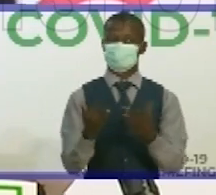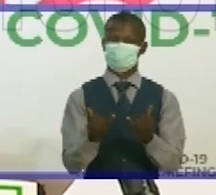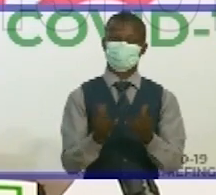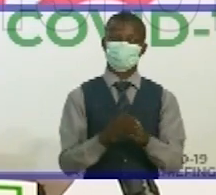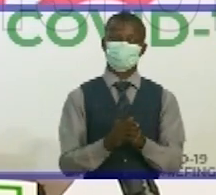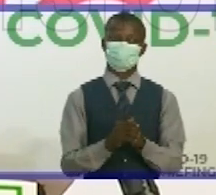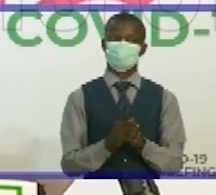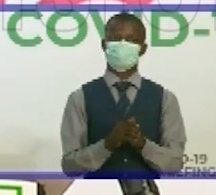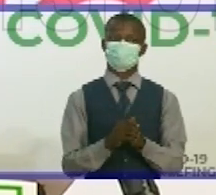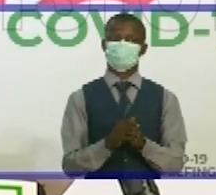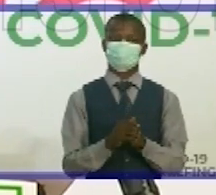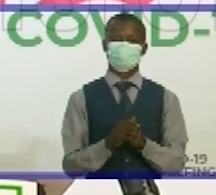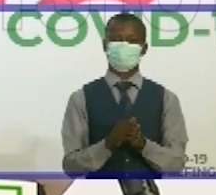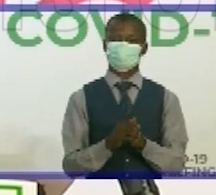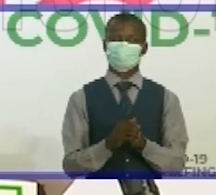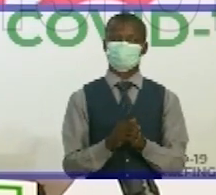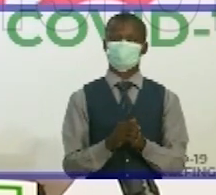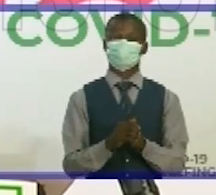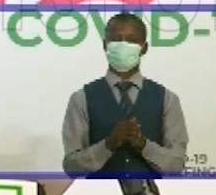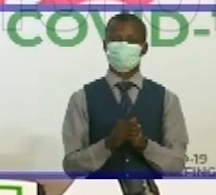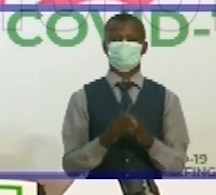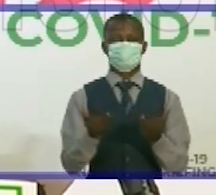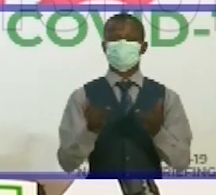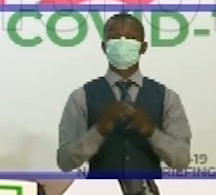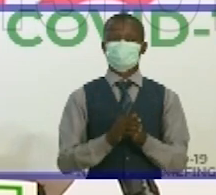Mondays are not the same without a press briefing